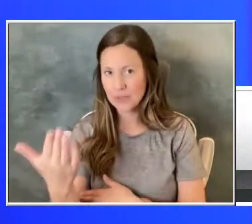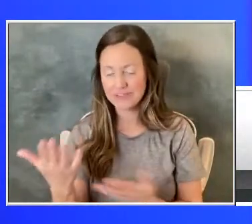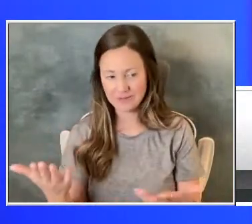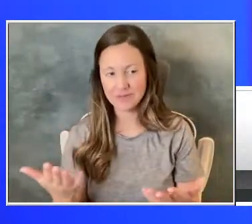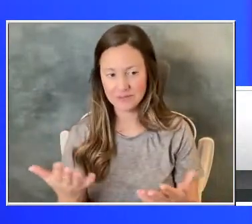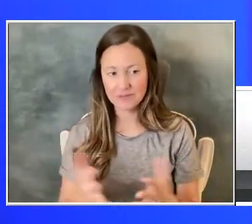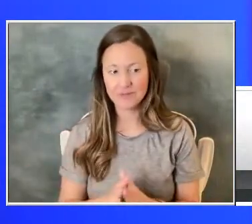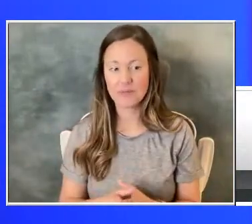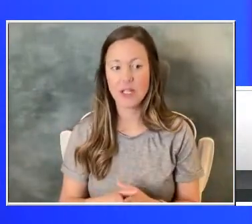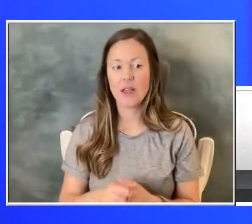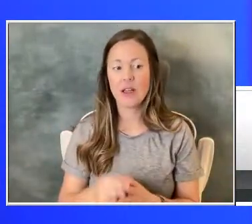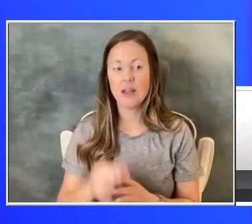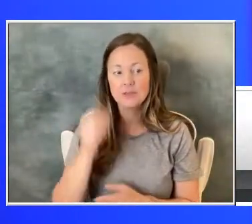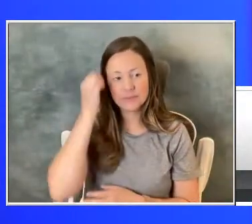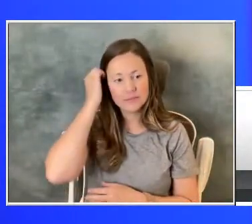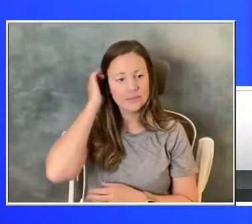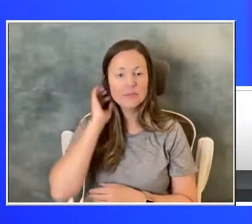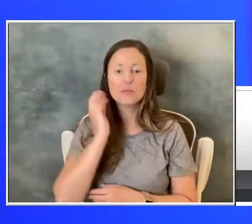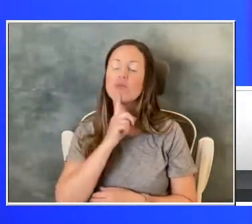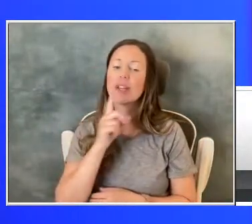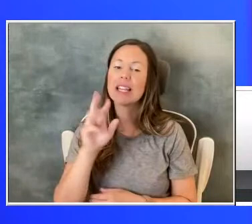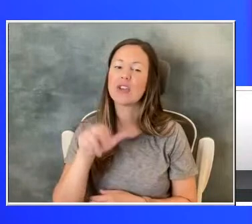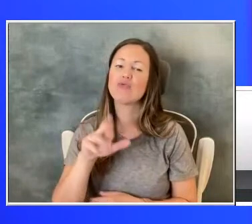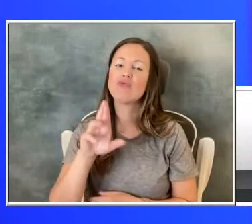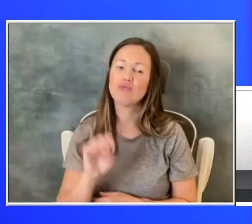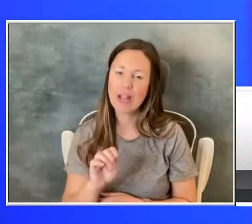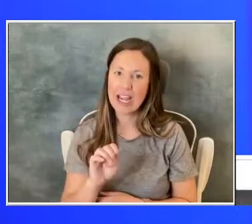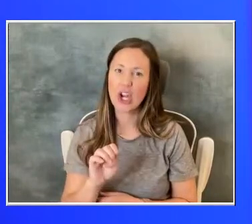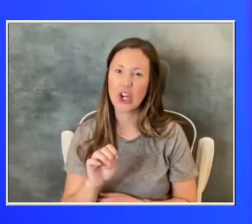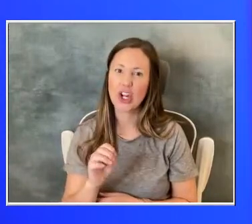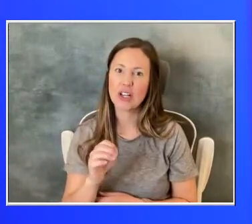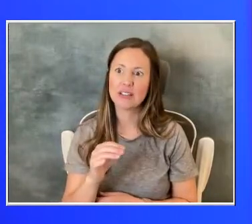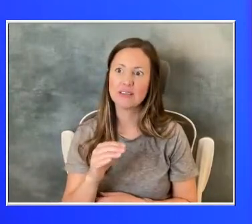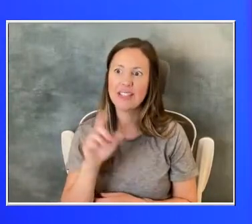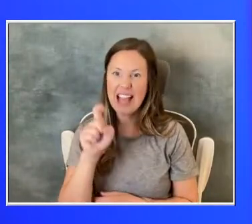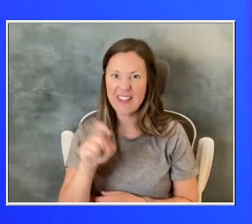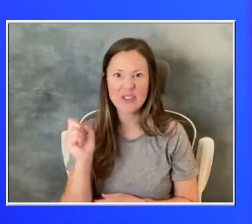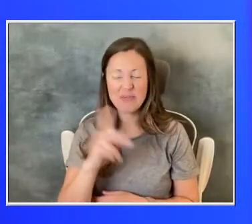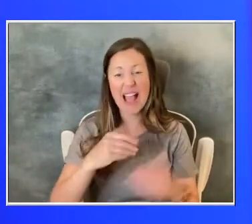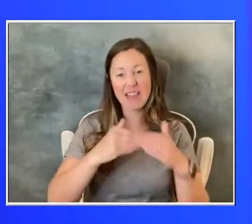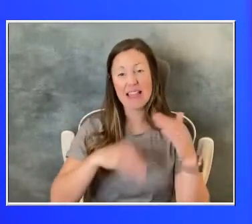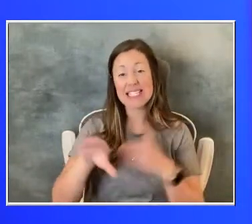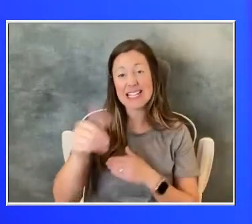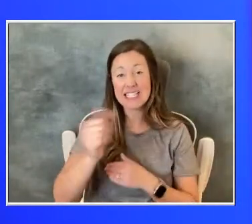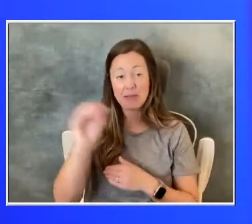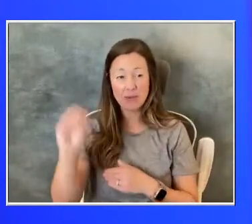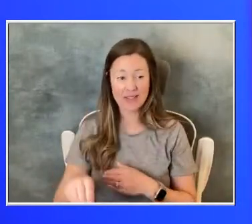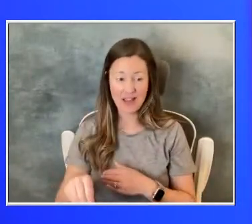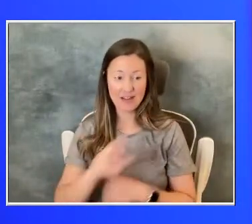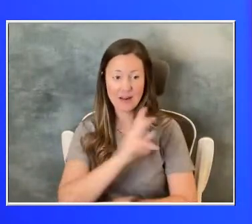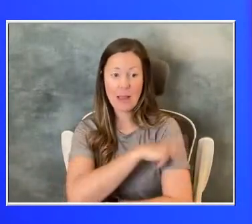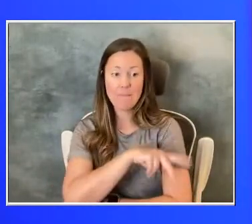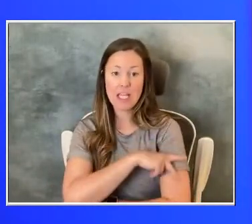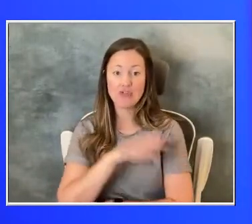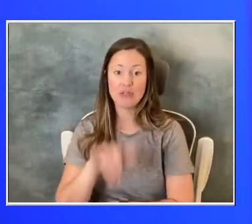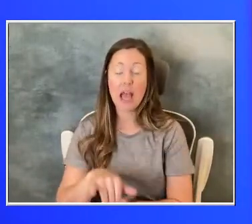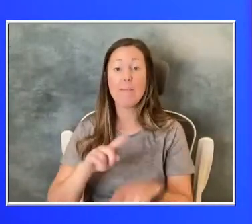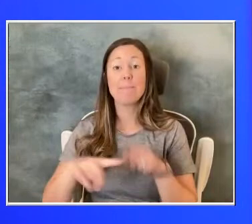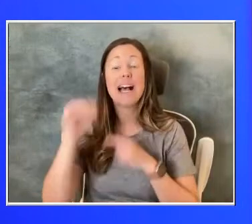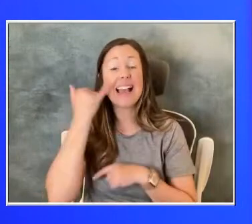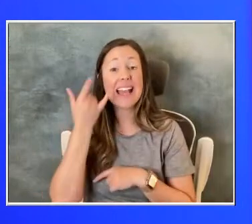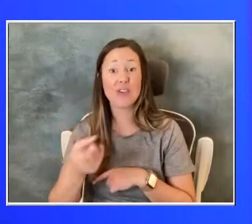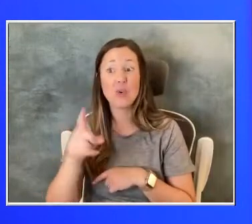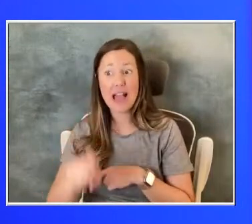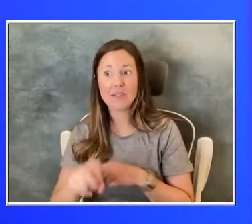rare to need to be called back. About less than 10% of patients have to be called back for additional imaging, but when you do, we'll need to get a physician order.